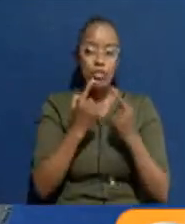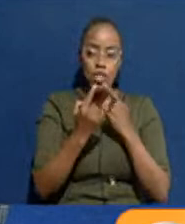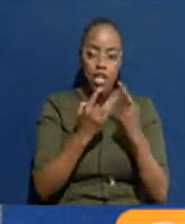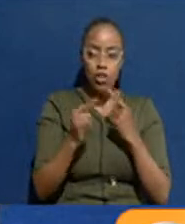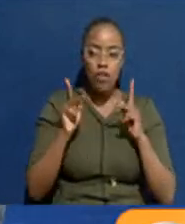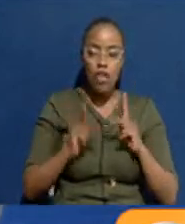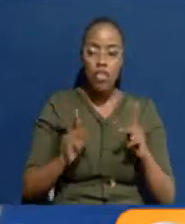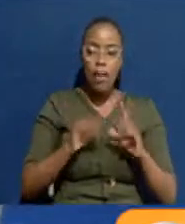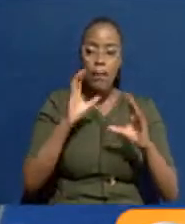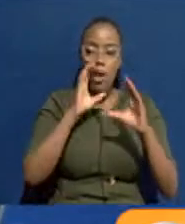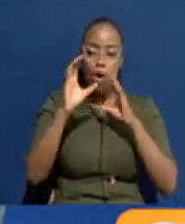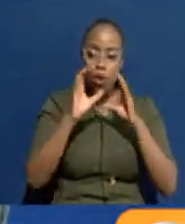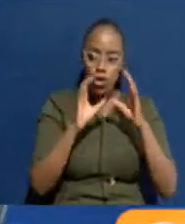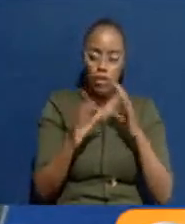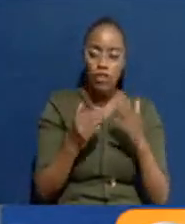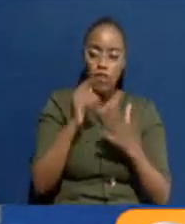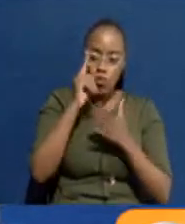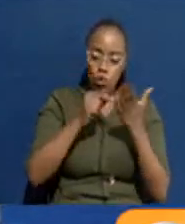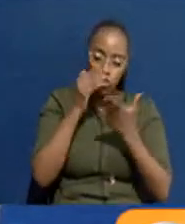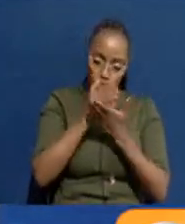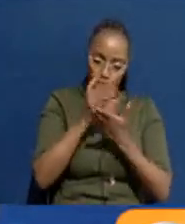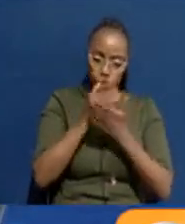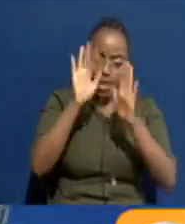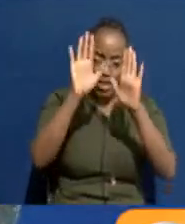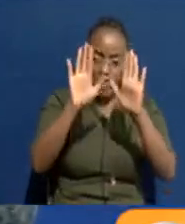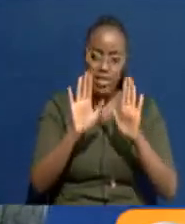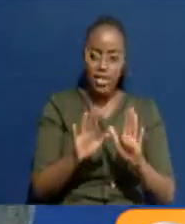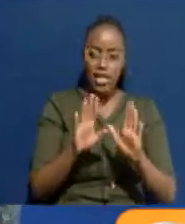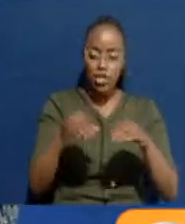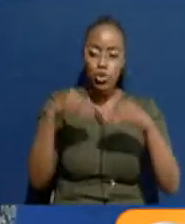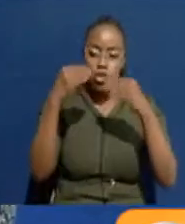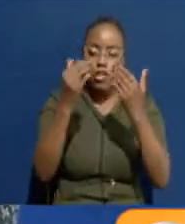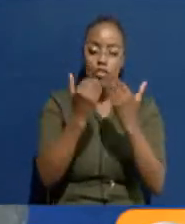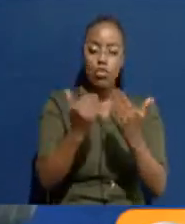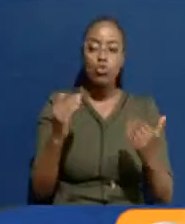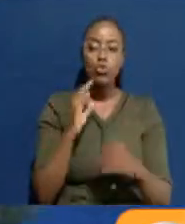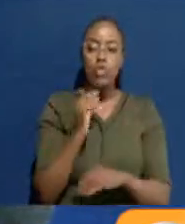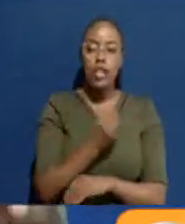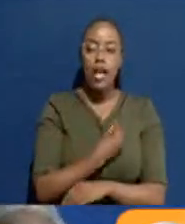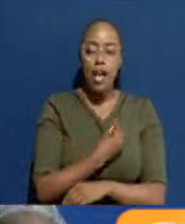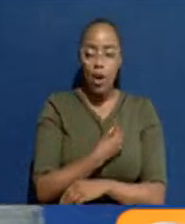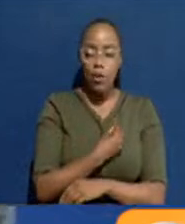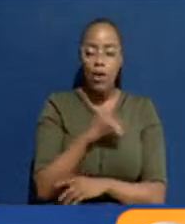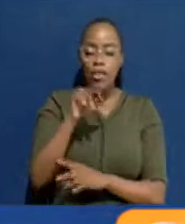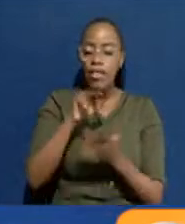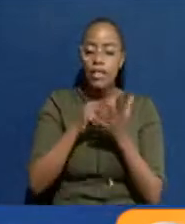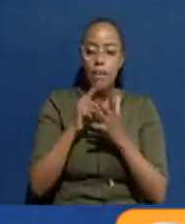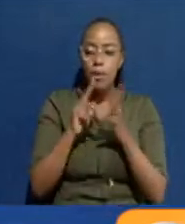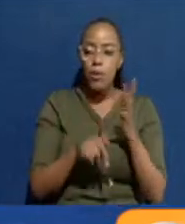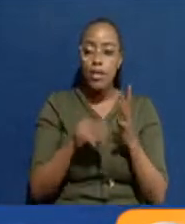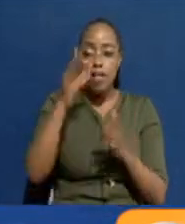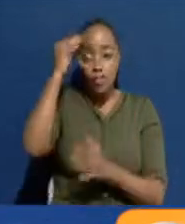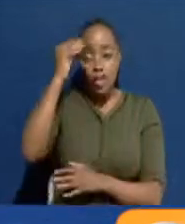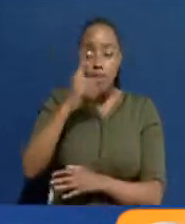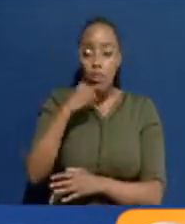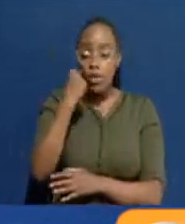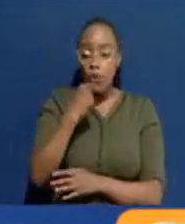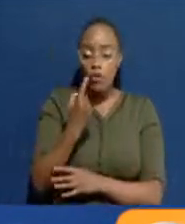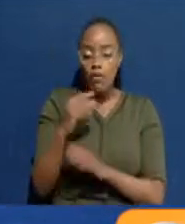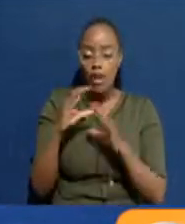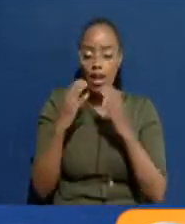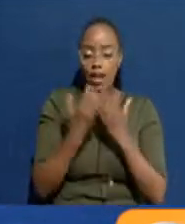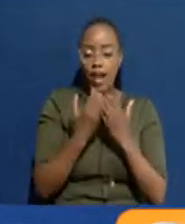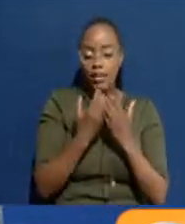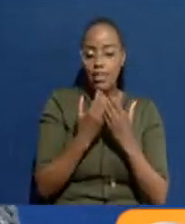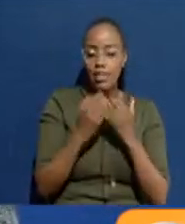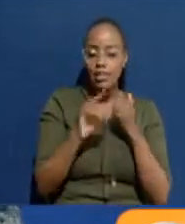people conversing on what is really necessary to give to our children. What does it mean? These children who just left class 6 last